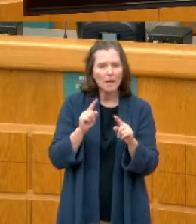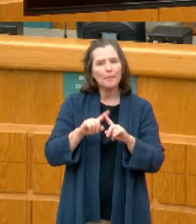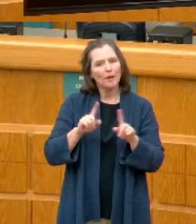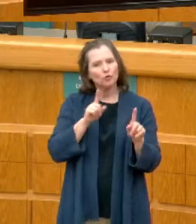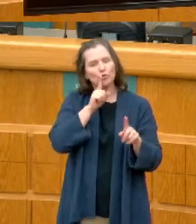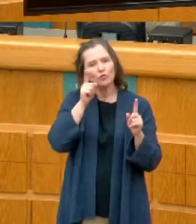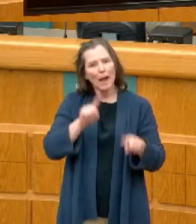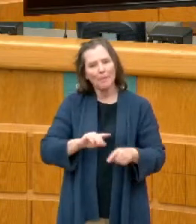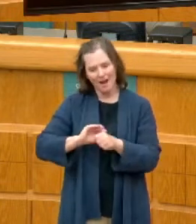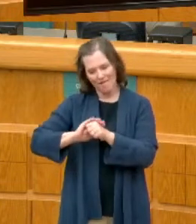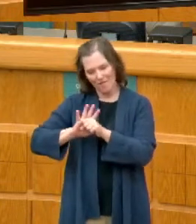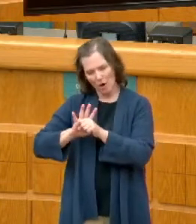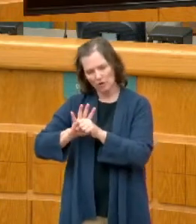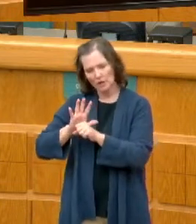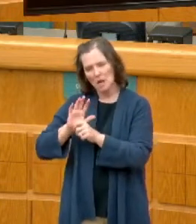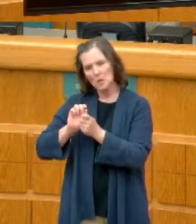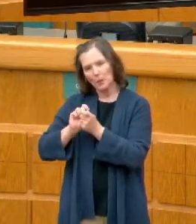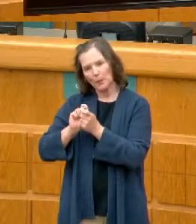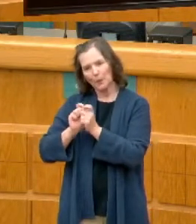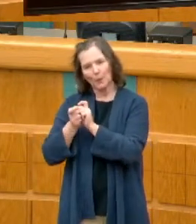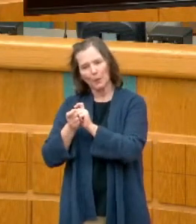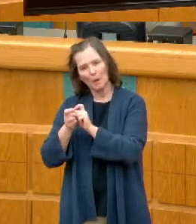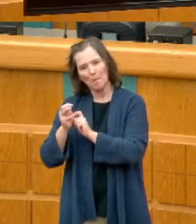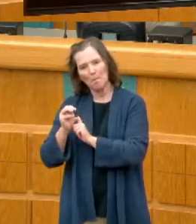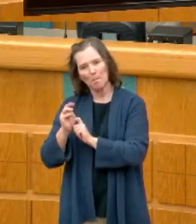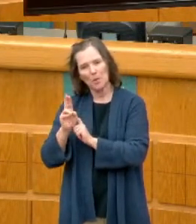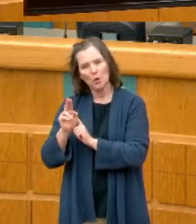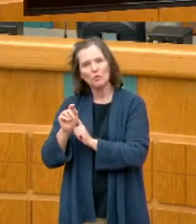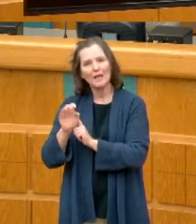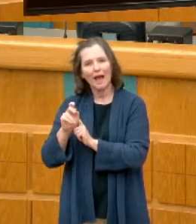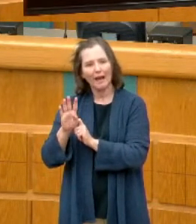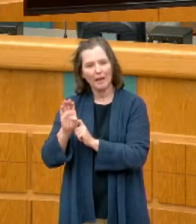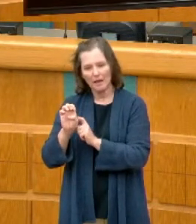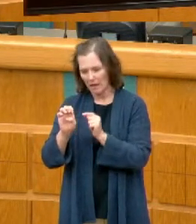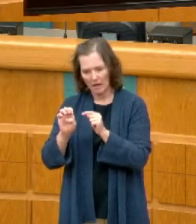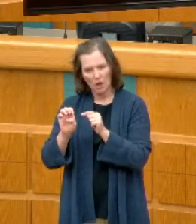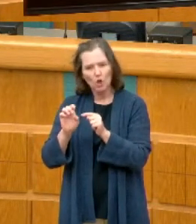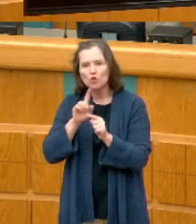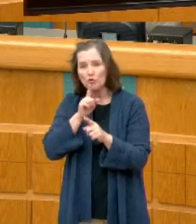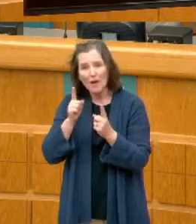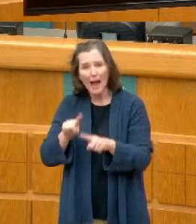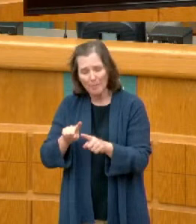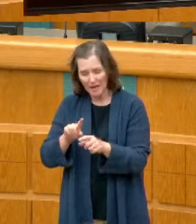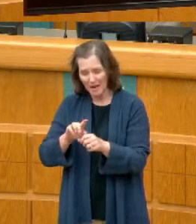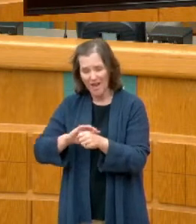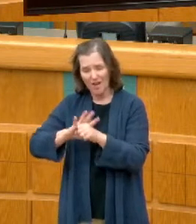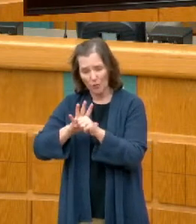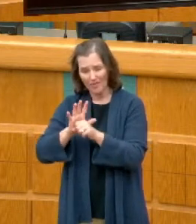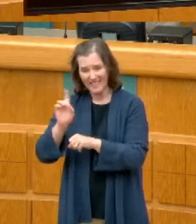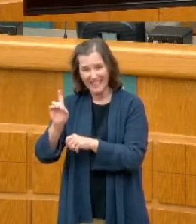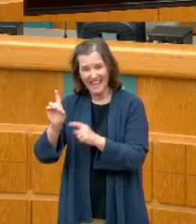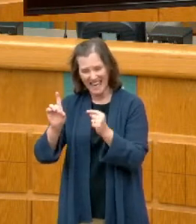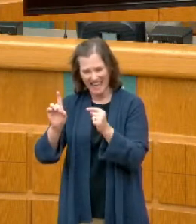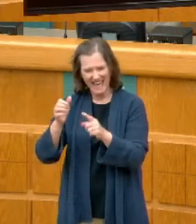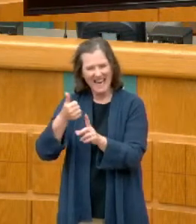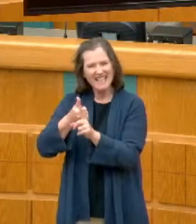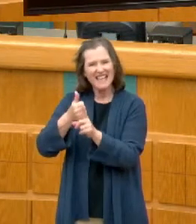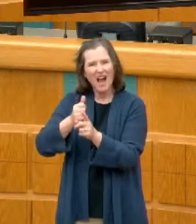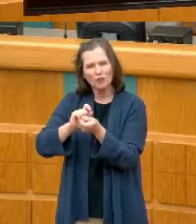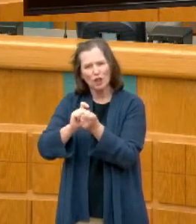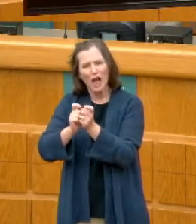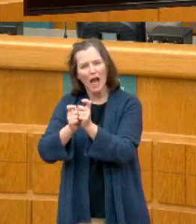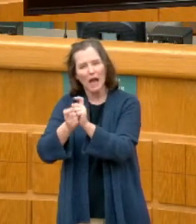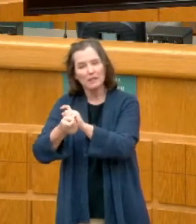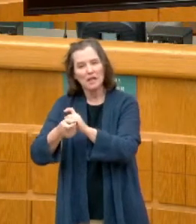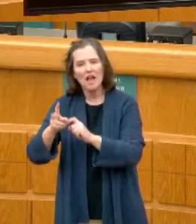this new variant is easier to transmit and cause more severe illness. And it's as if the virus is